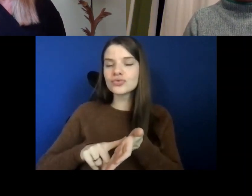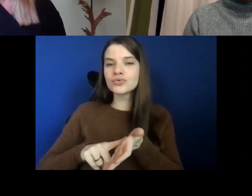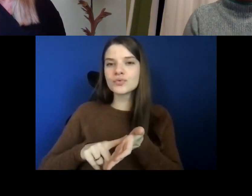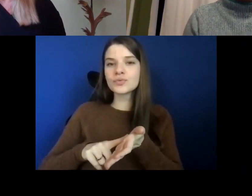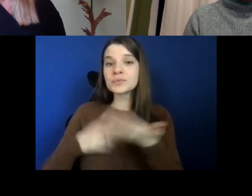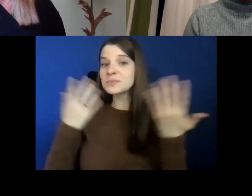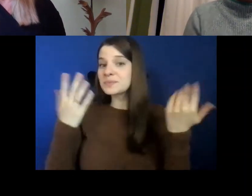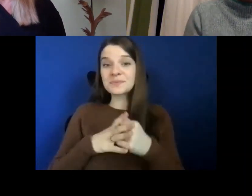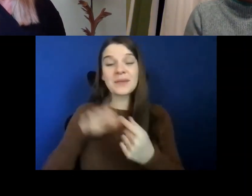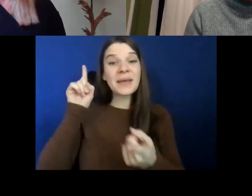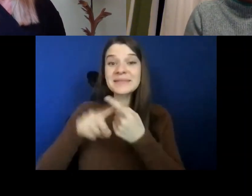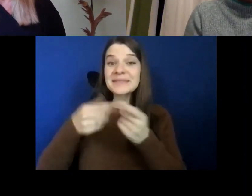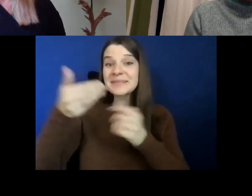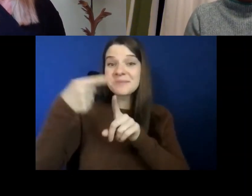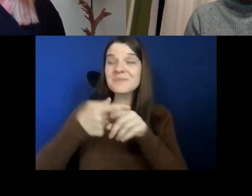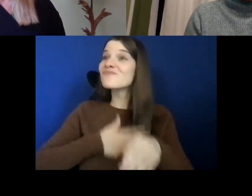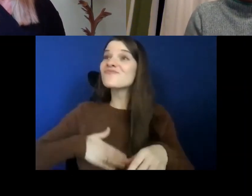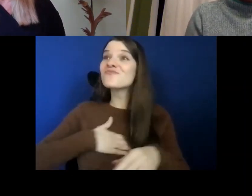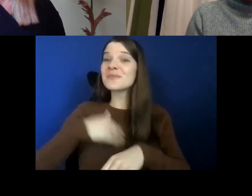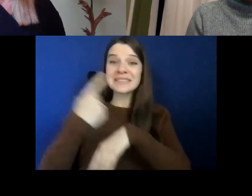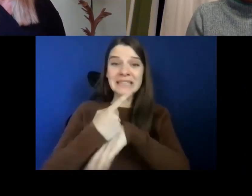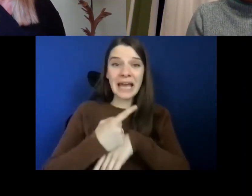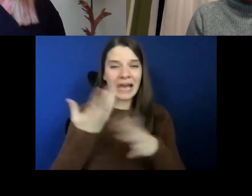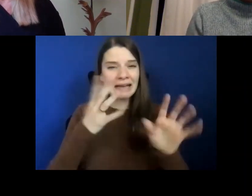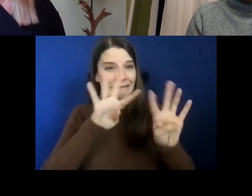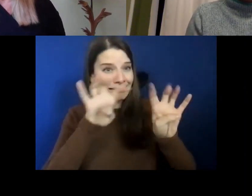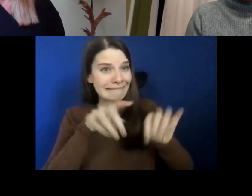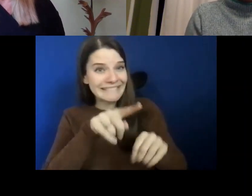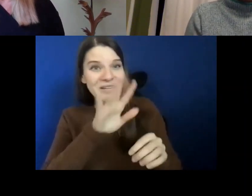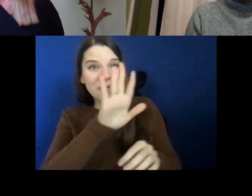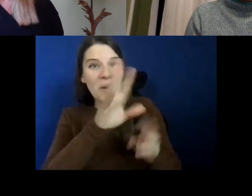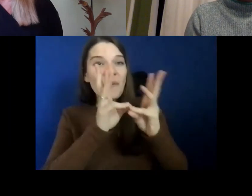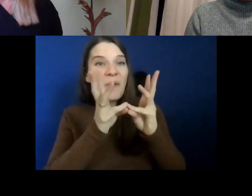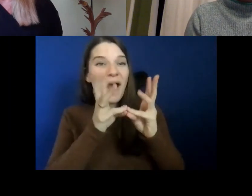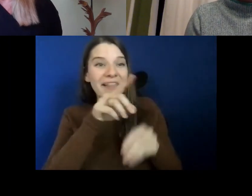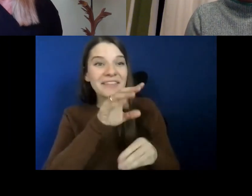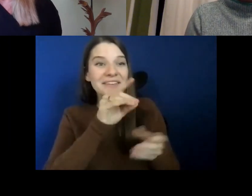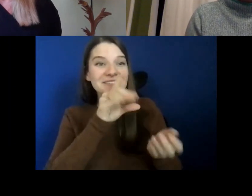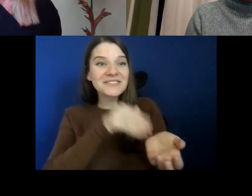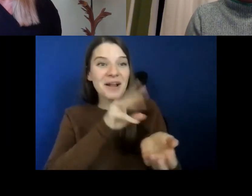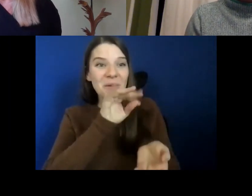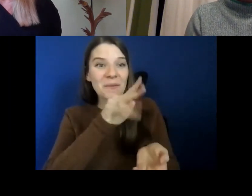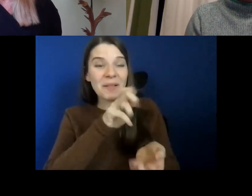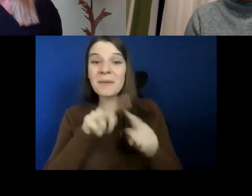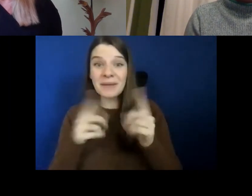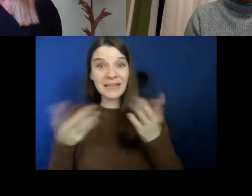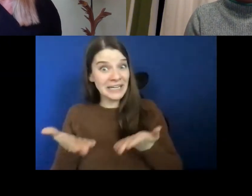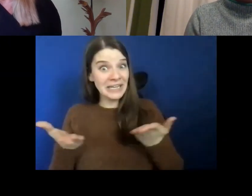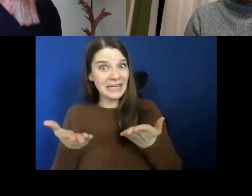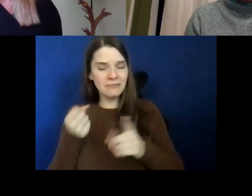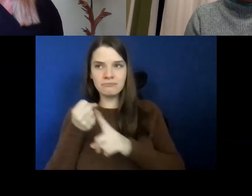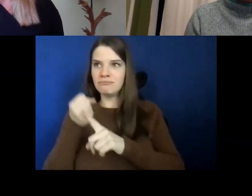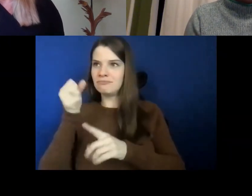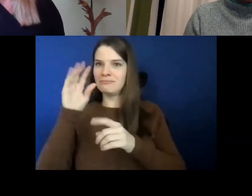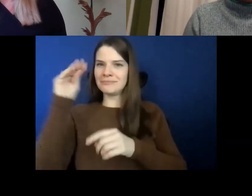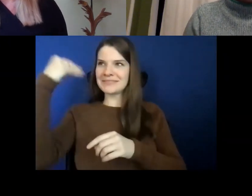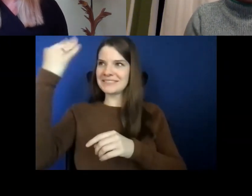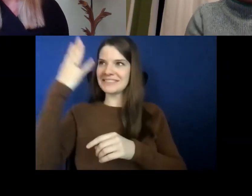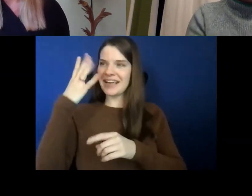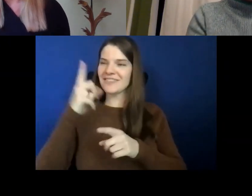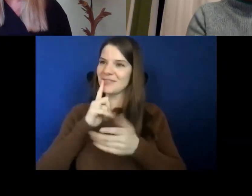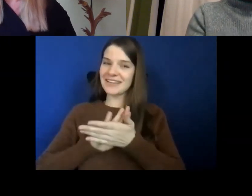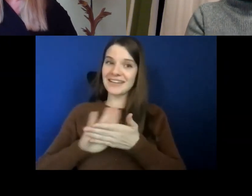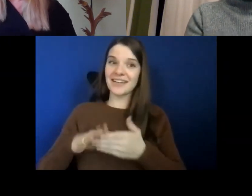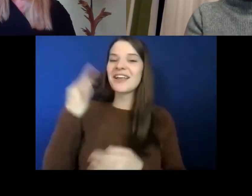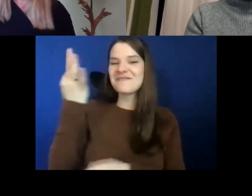in the meantime, enjoy the day. I don't know how it is where you are, Dr. Wilkie, but where we are, it's actually sunny outside, which is very nice. Okay,